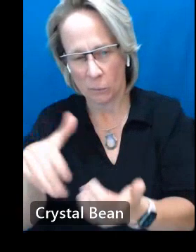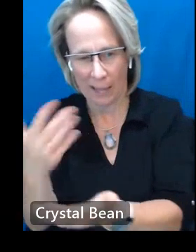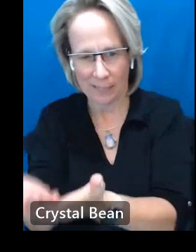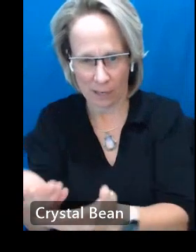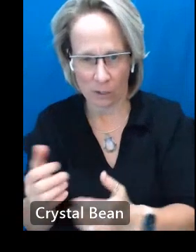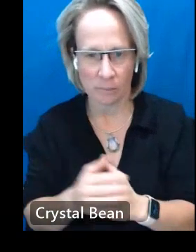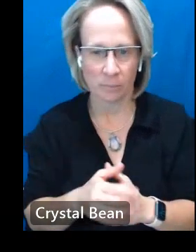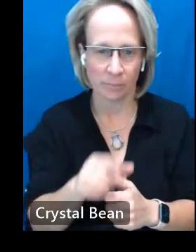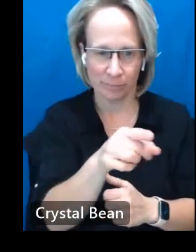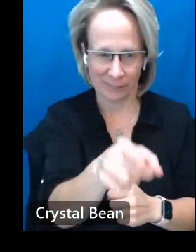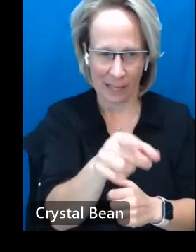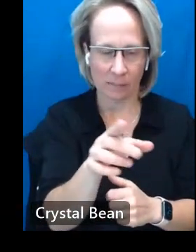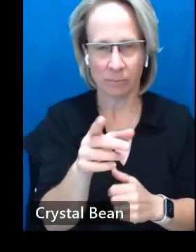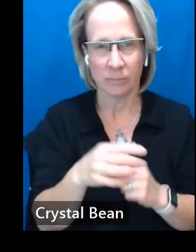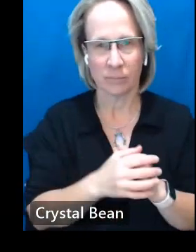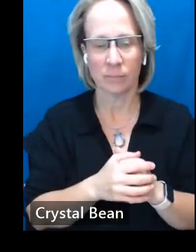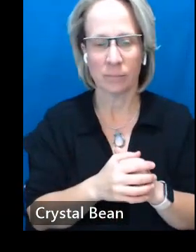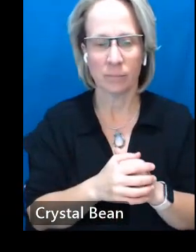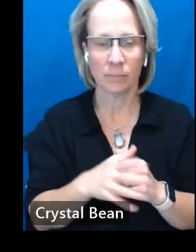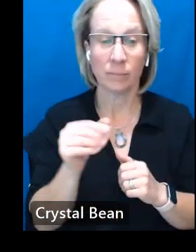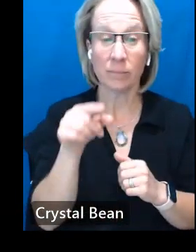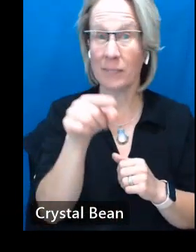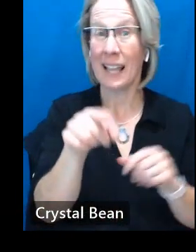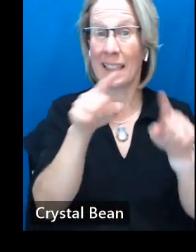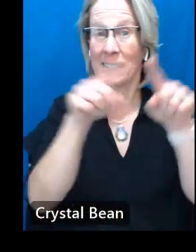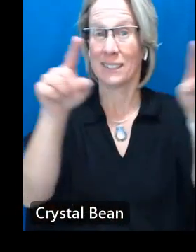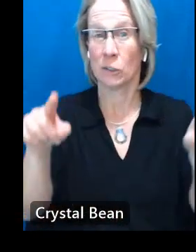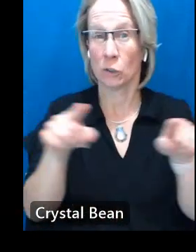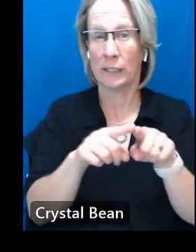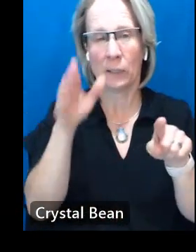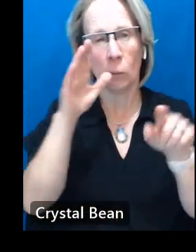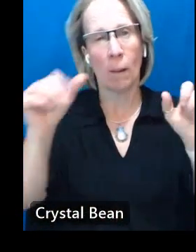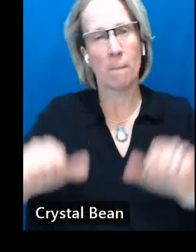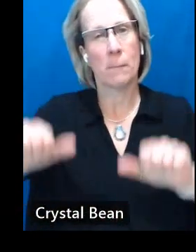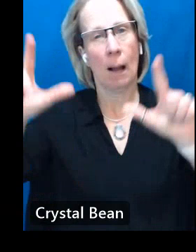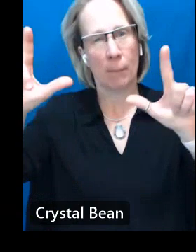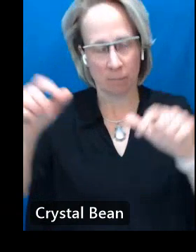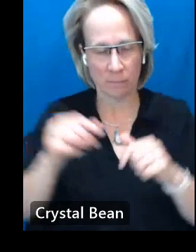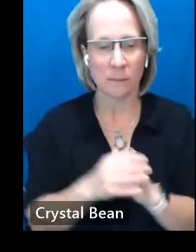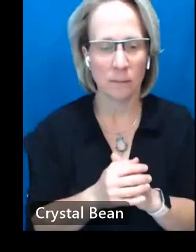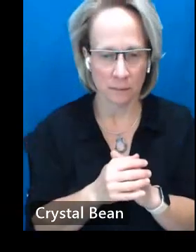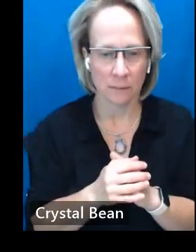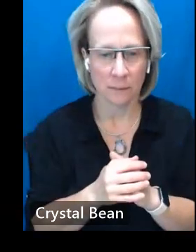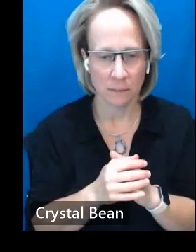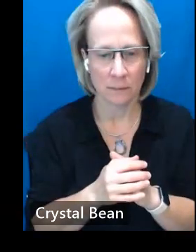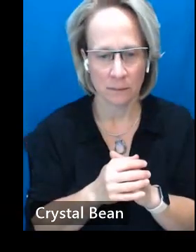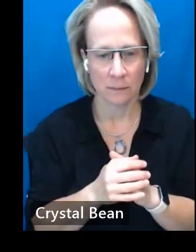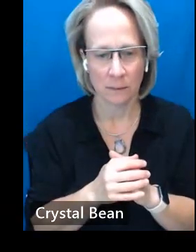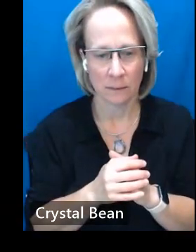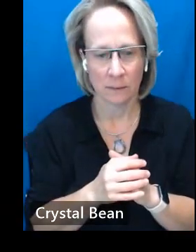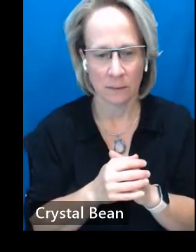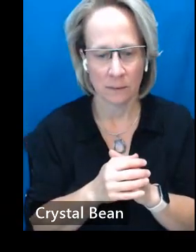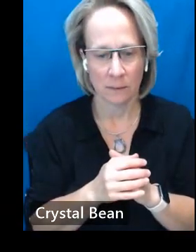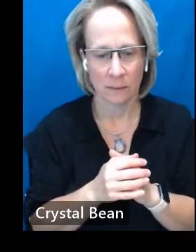is the screen that will pop up once you do. So that's a few